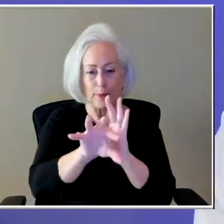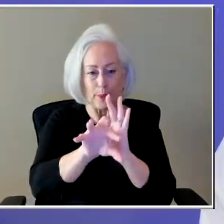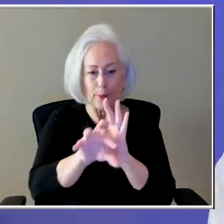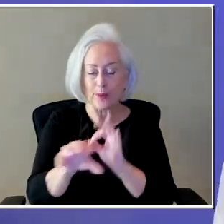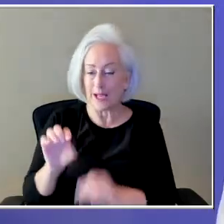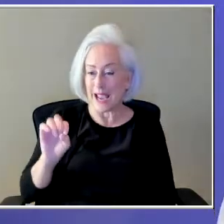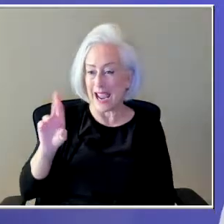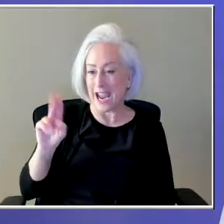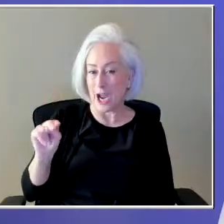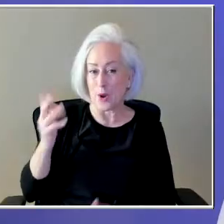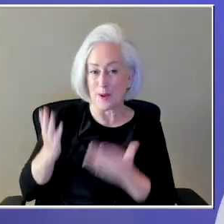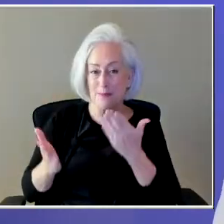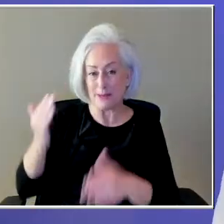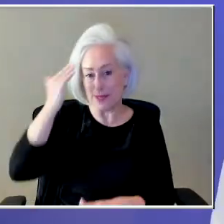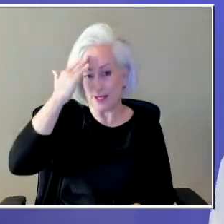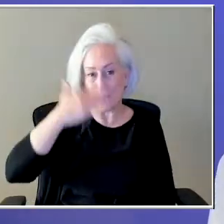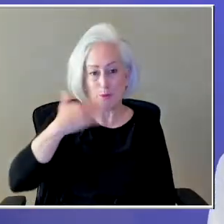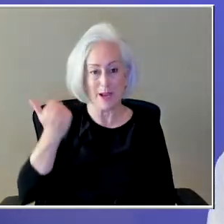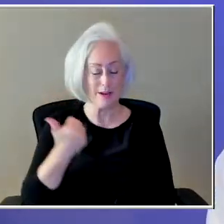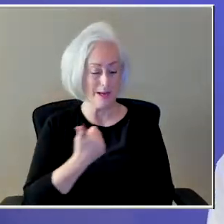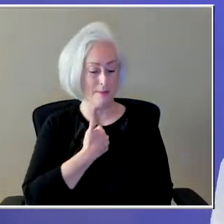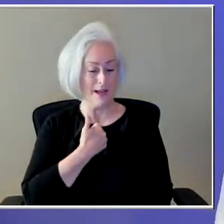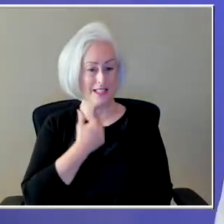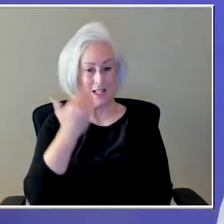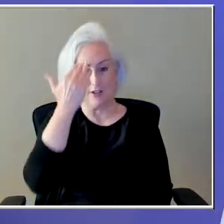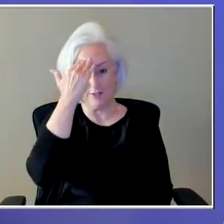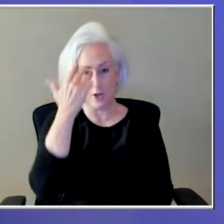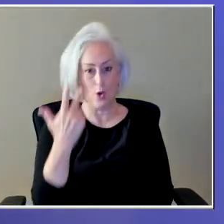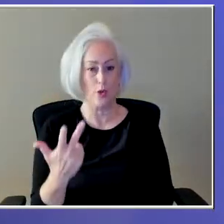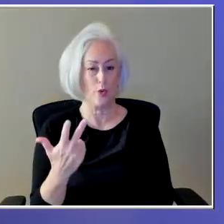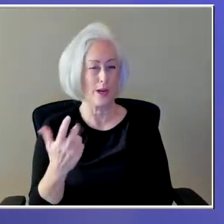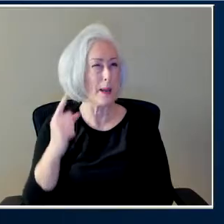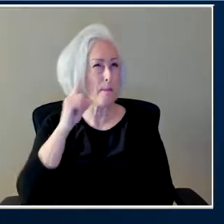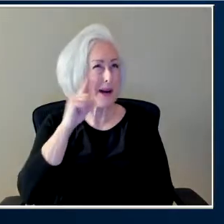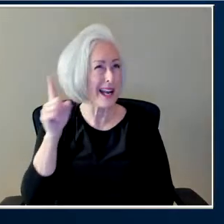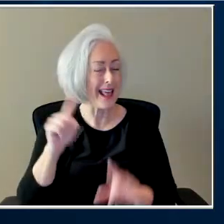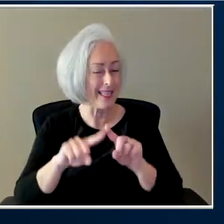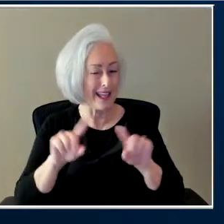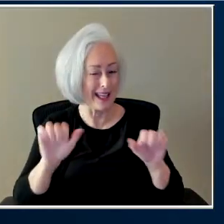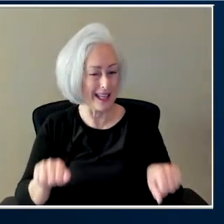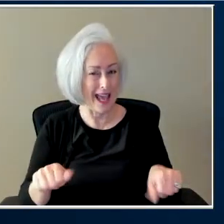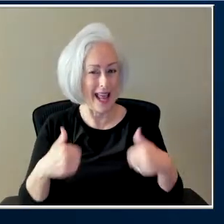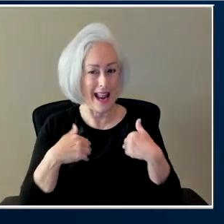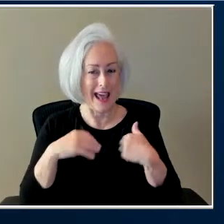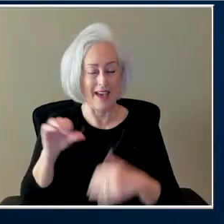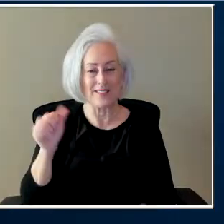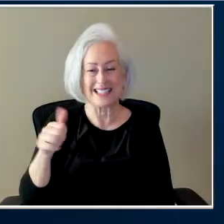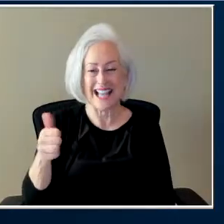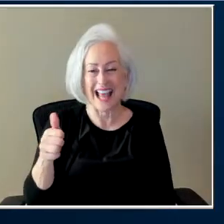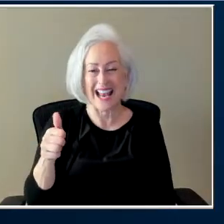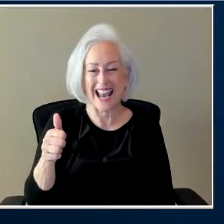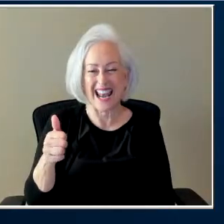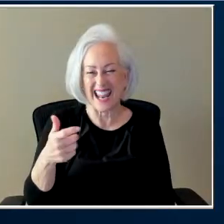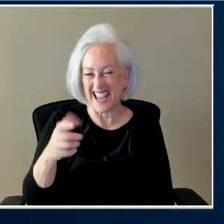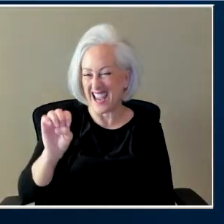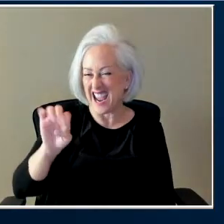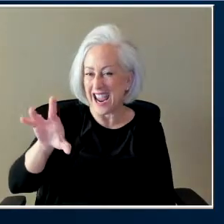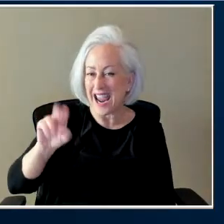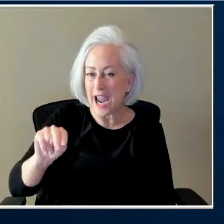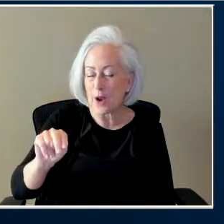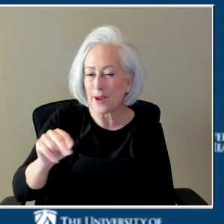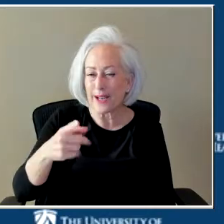3, so. But I think there are probably like 10. Aaron, we saw the little tentacles going on there. What are those all